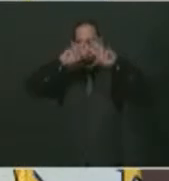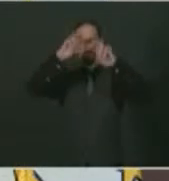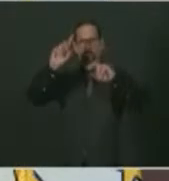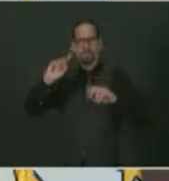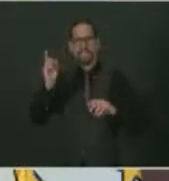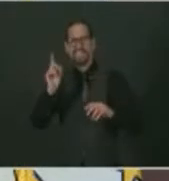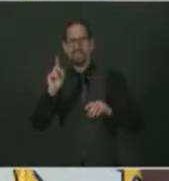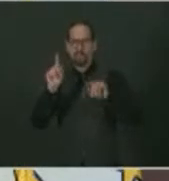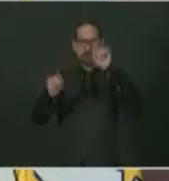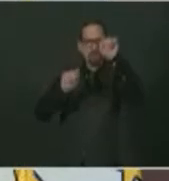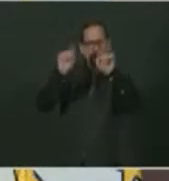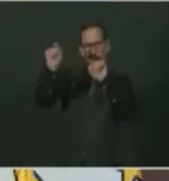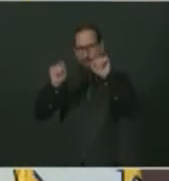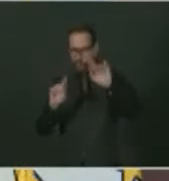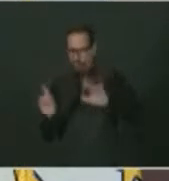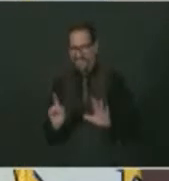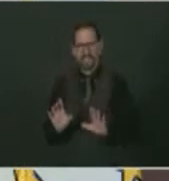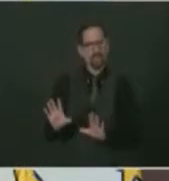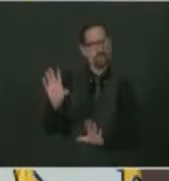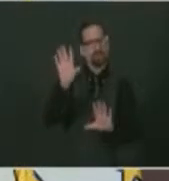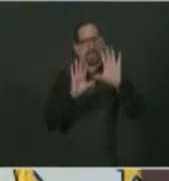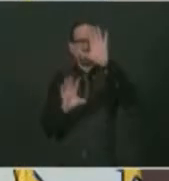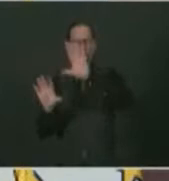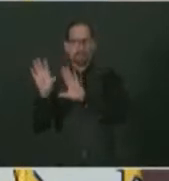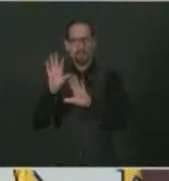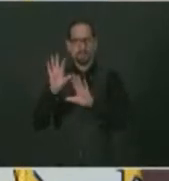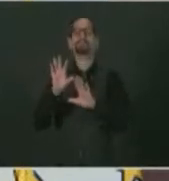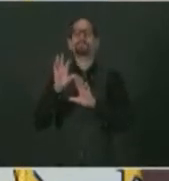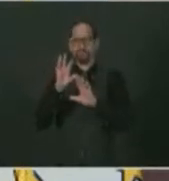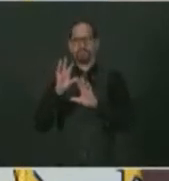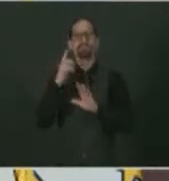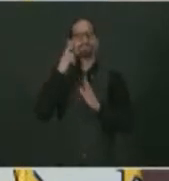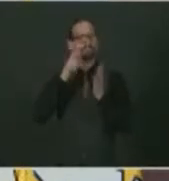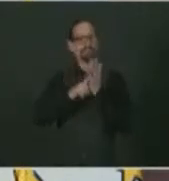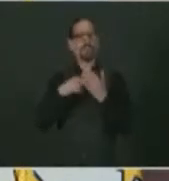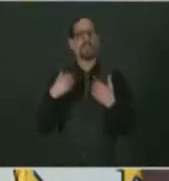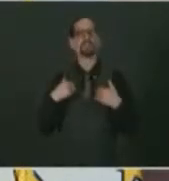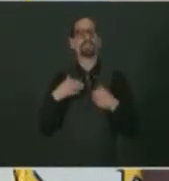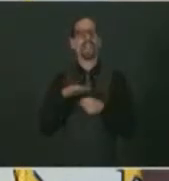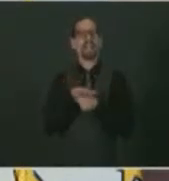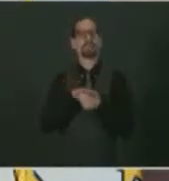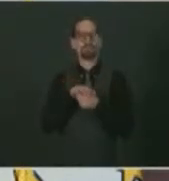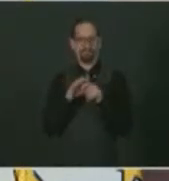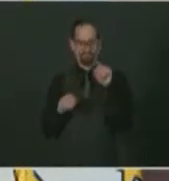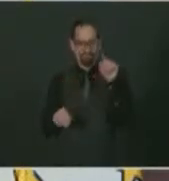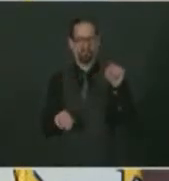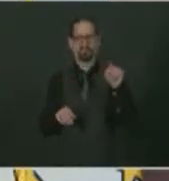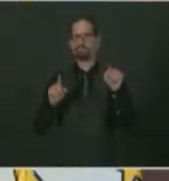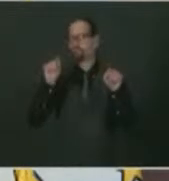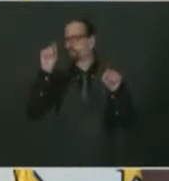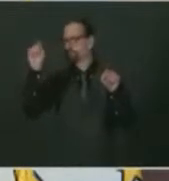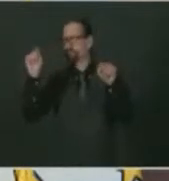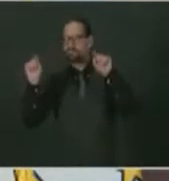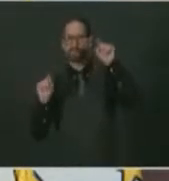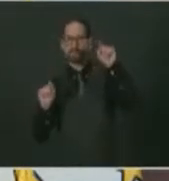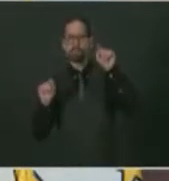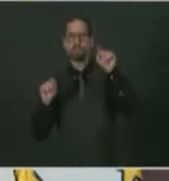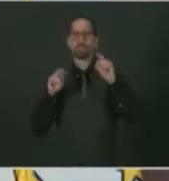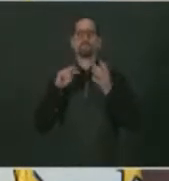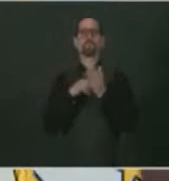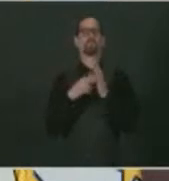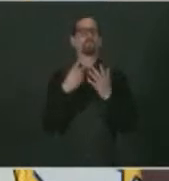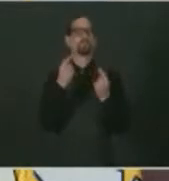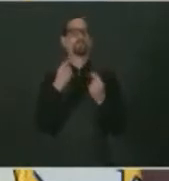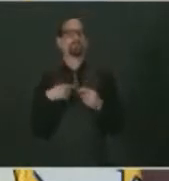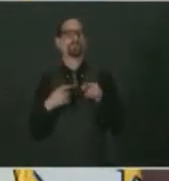like expanding access to vaccine and doing everything we can to connect eligible people to treatment is what's going